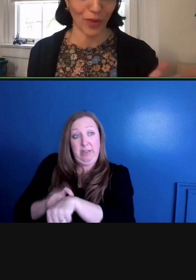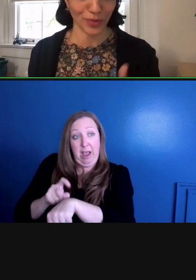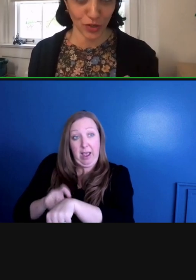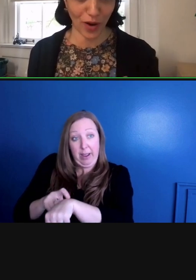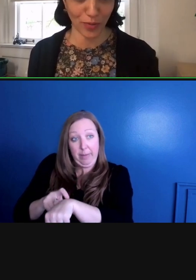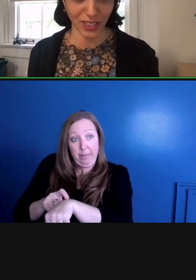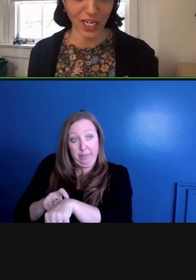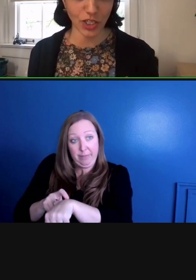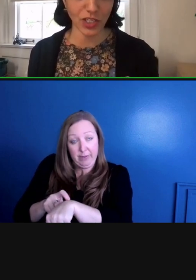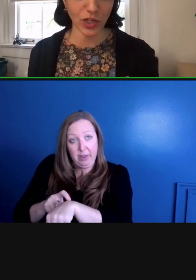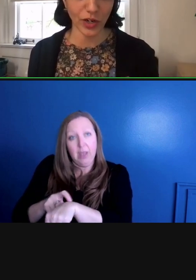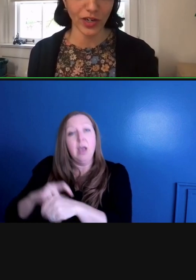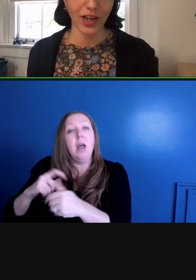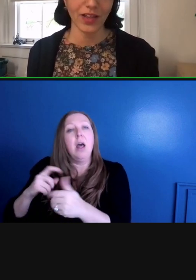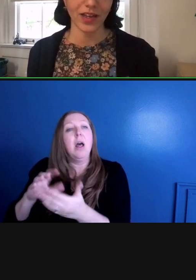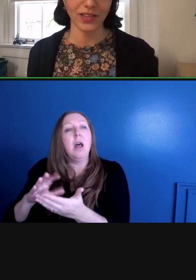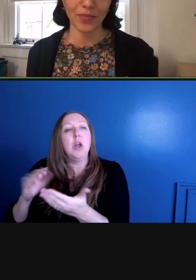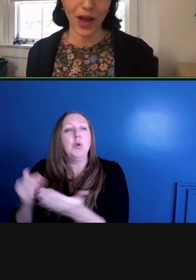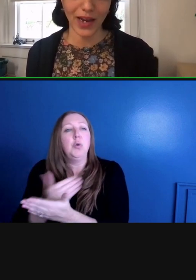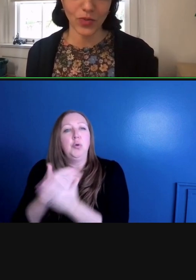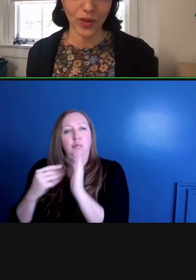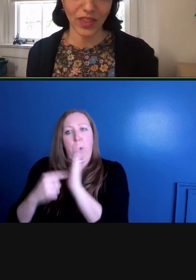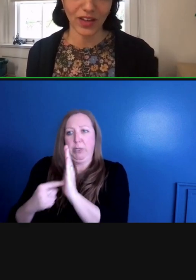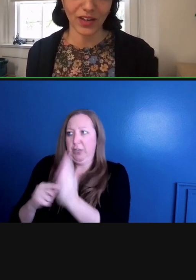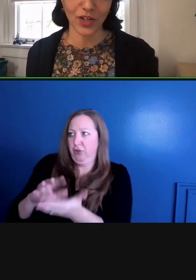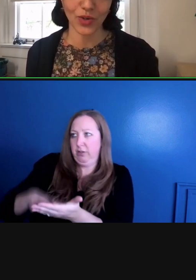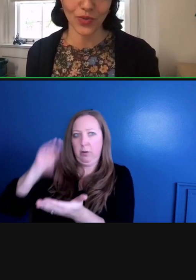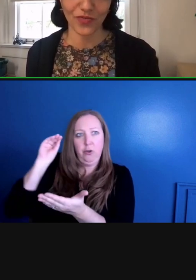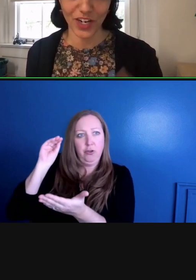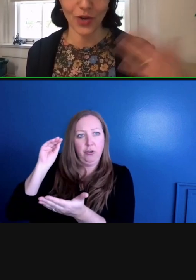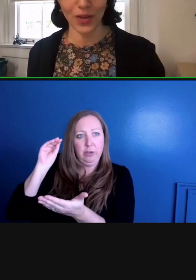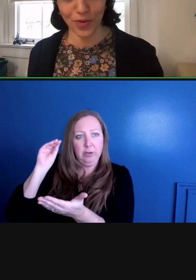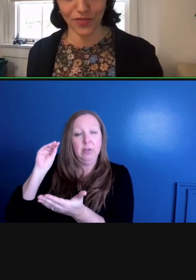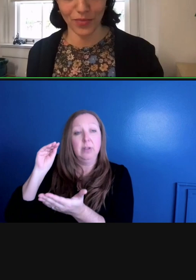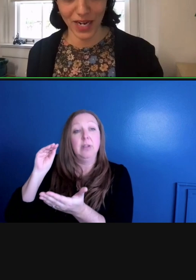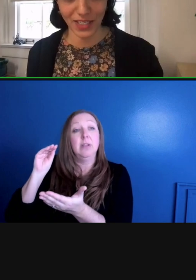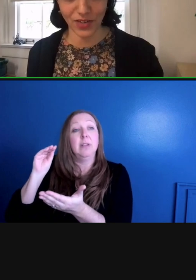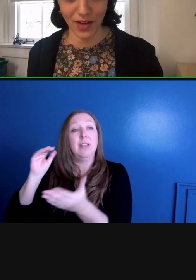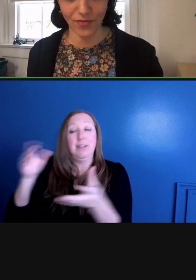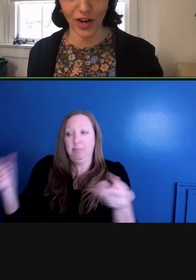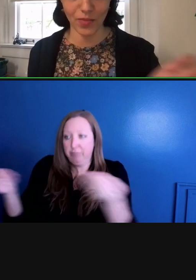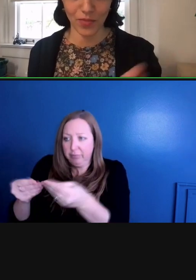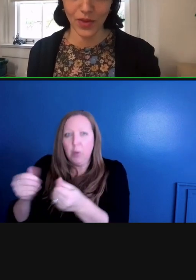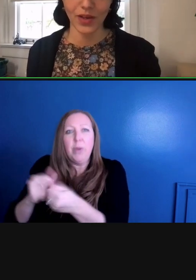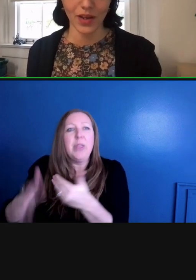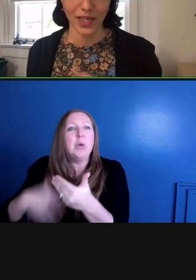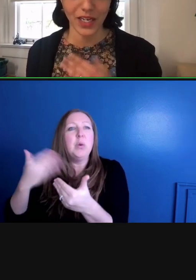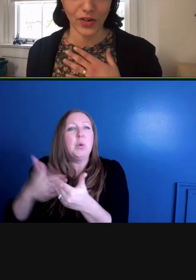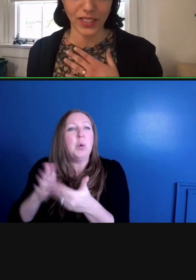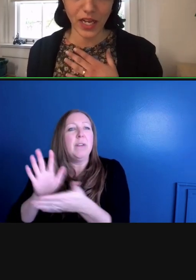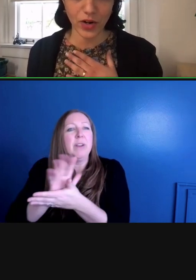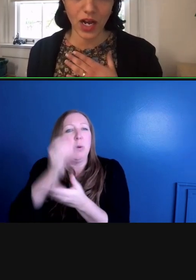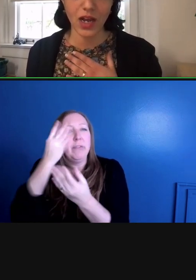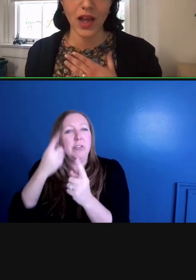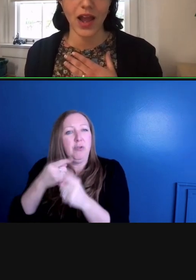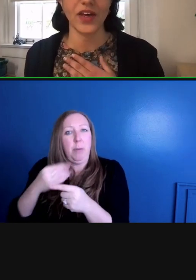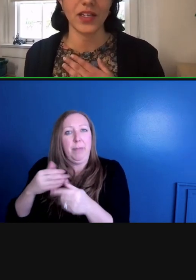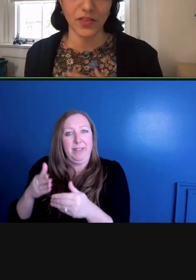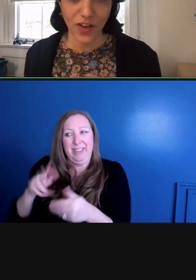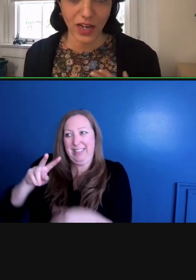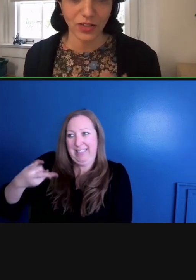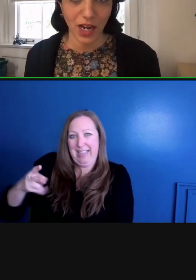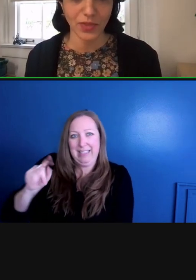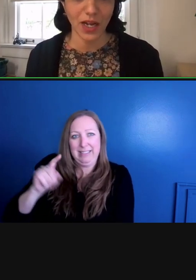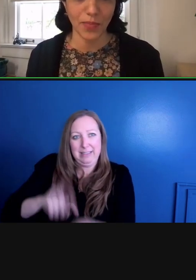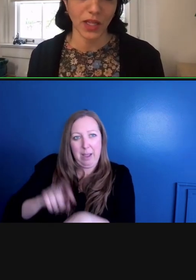representation, new representation is learned that is combined with the new video input from the next time frame, et cetera, et cetera. And